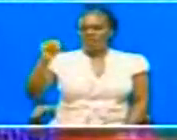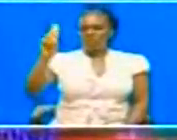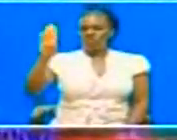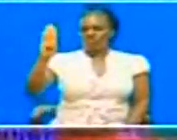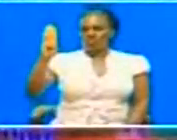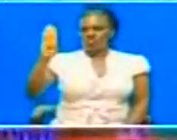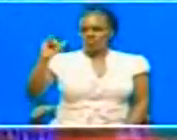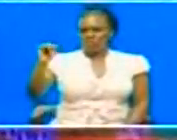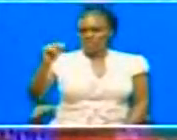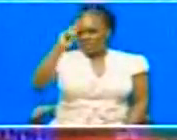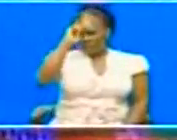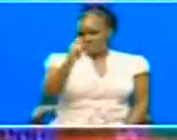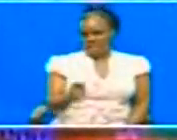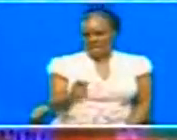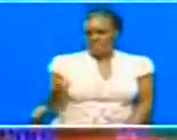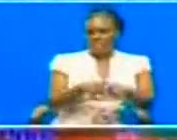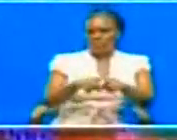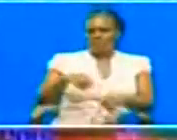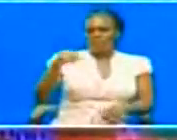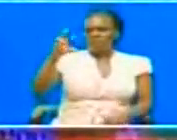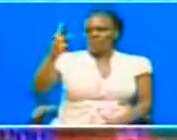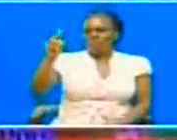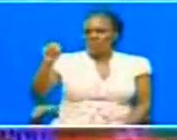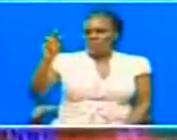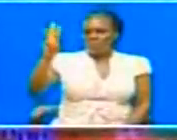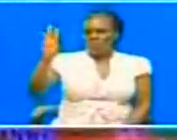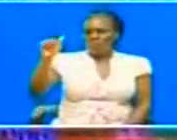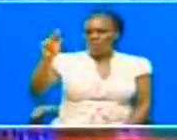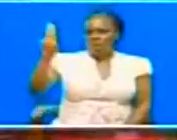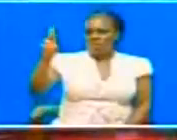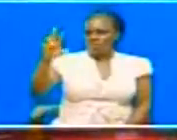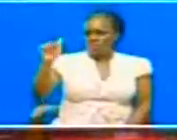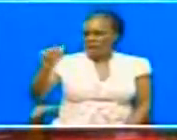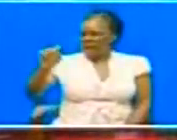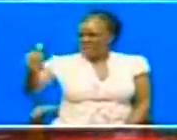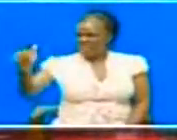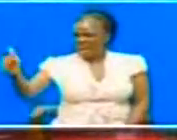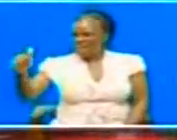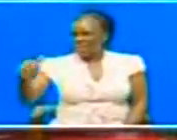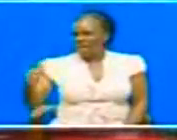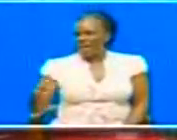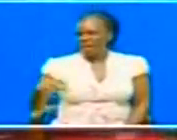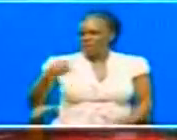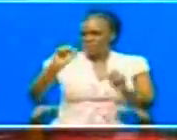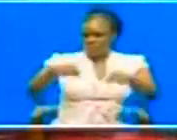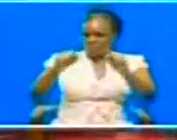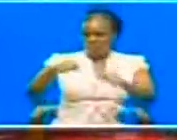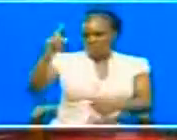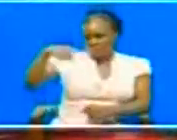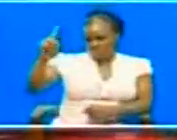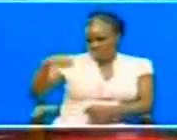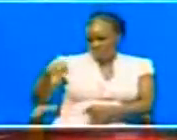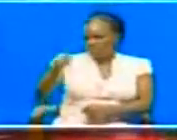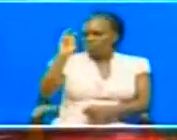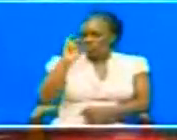Yep. We have Isaac Mwaura as... Correct. Yes. And we have so many more. Do you see others, Gracie? Do you see others coming up? You know, you've dealt with a lot